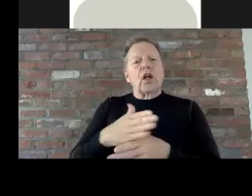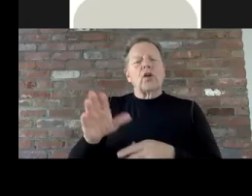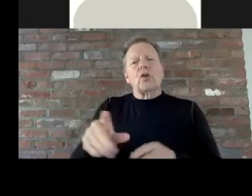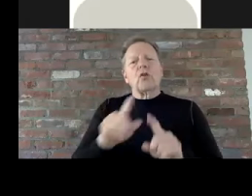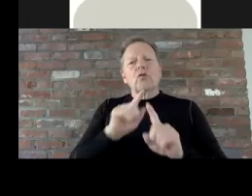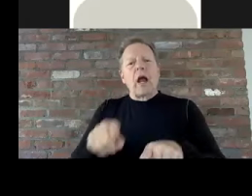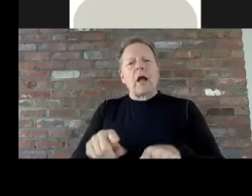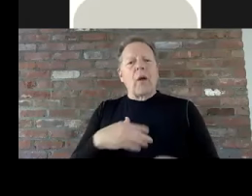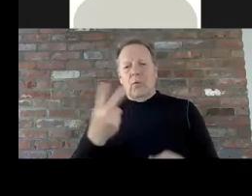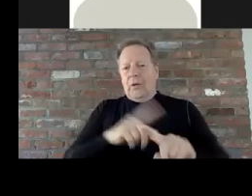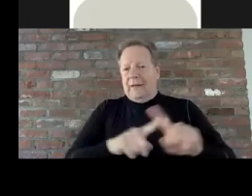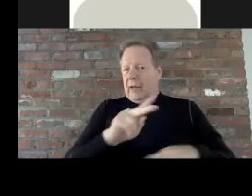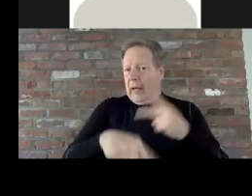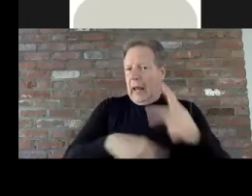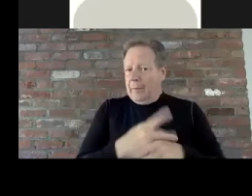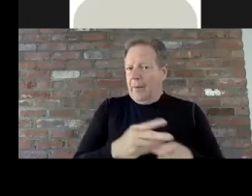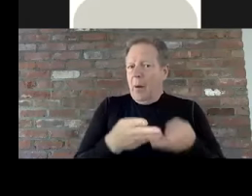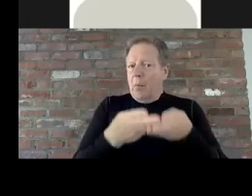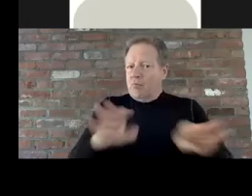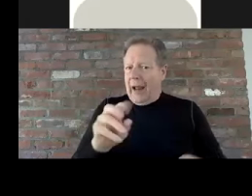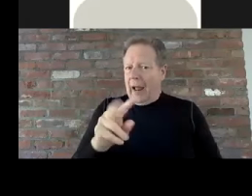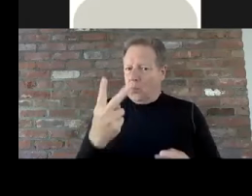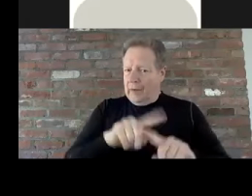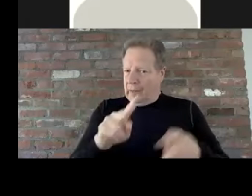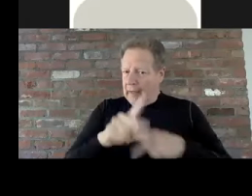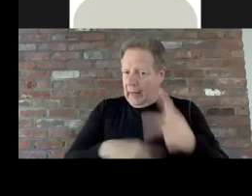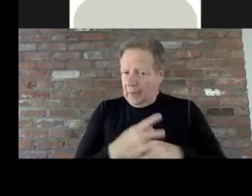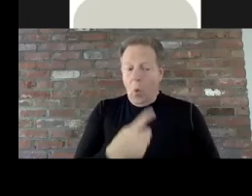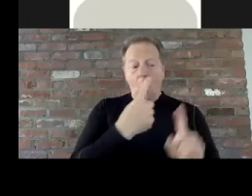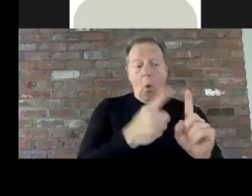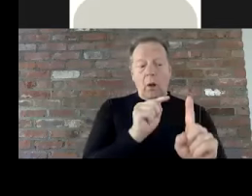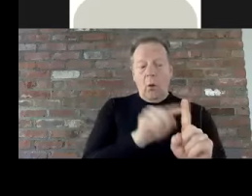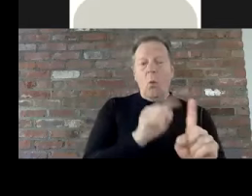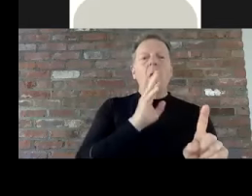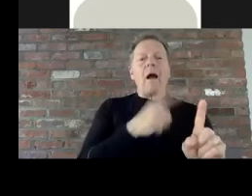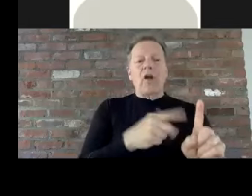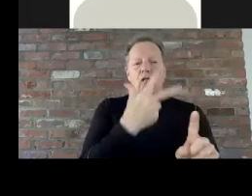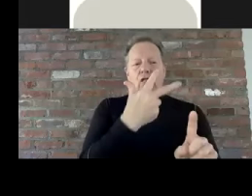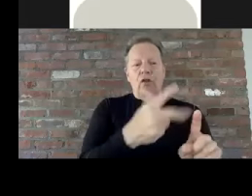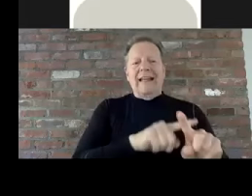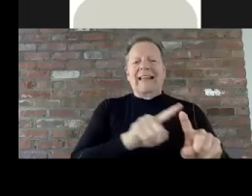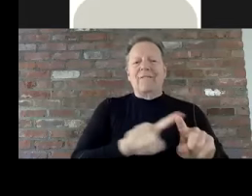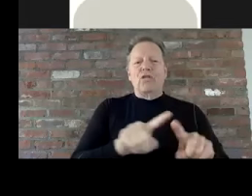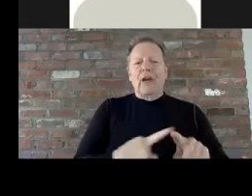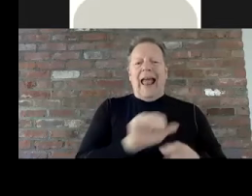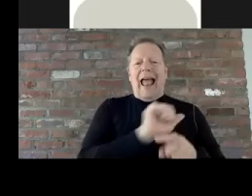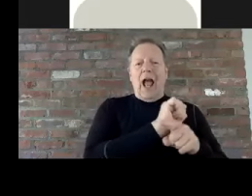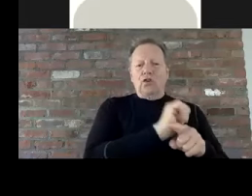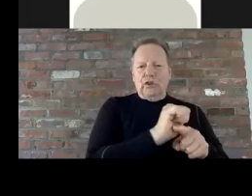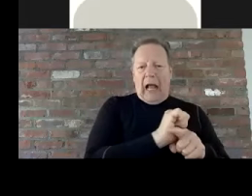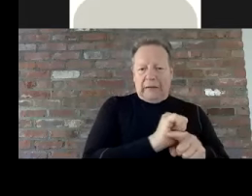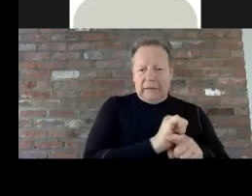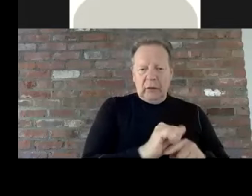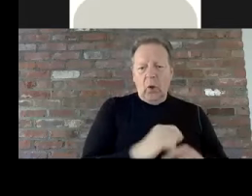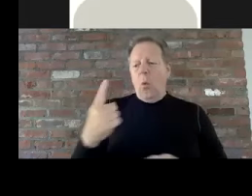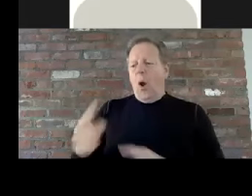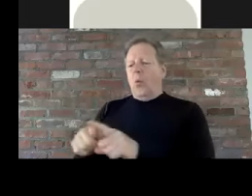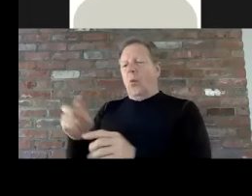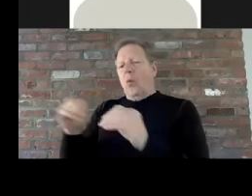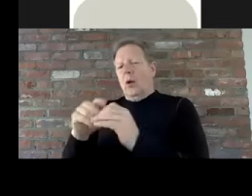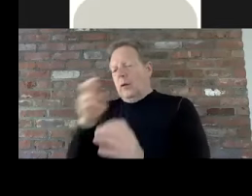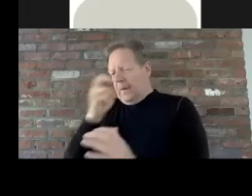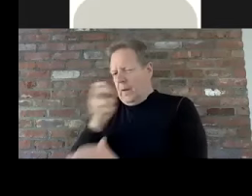2 different types of breakouts. One will cover 3 exercises, and one will deep dive